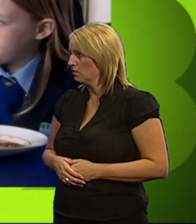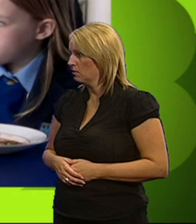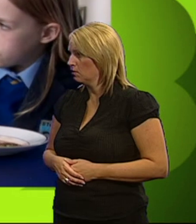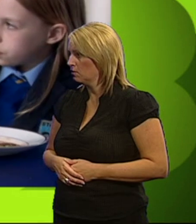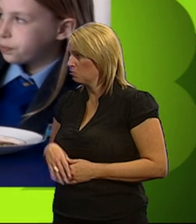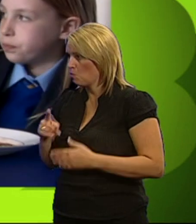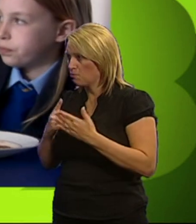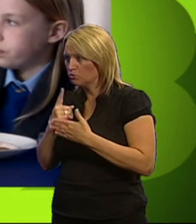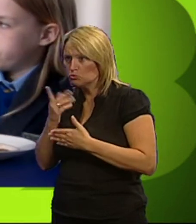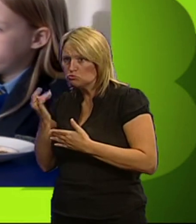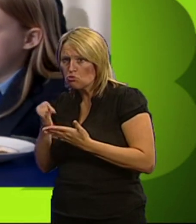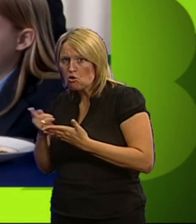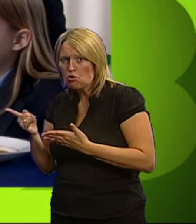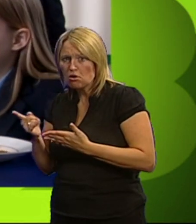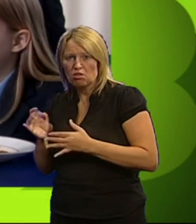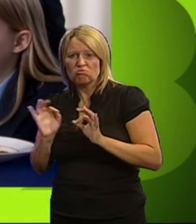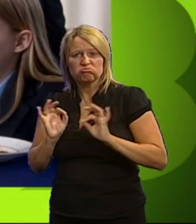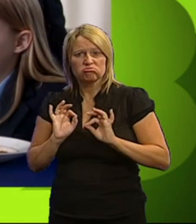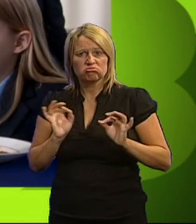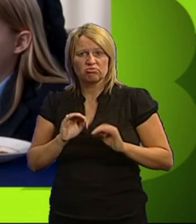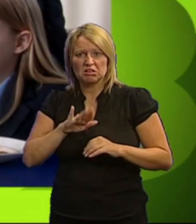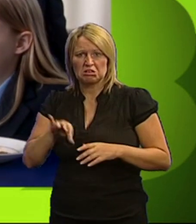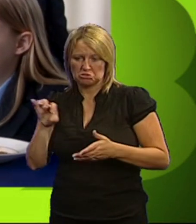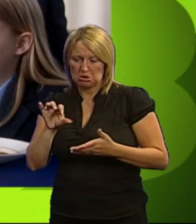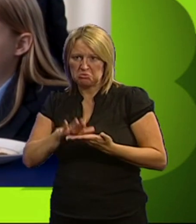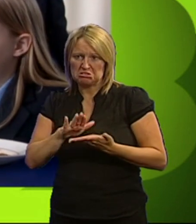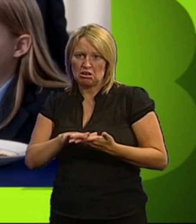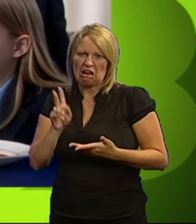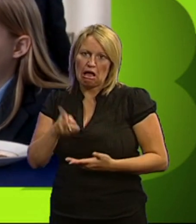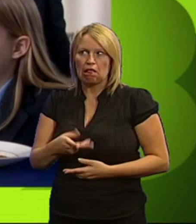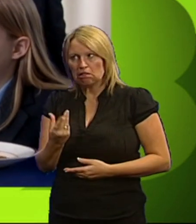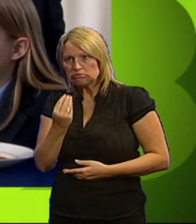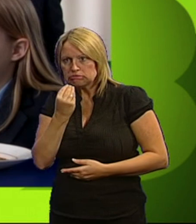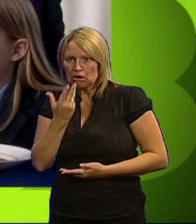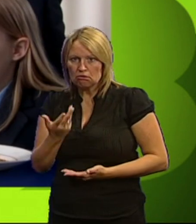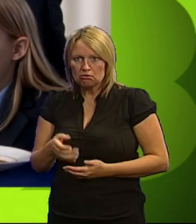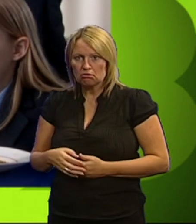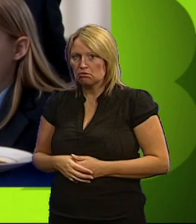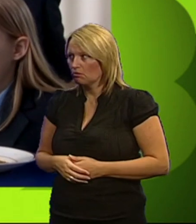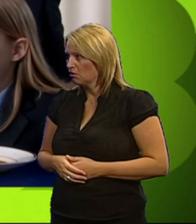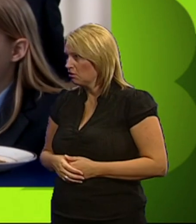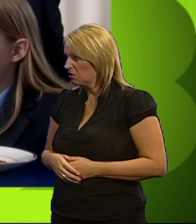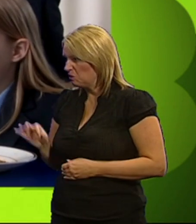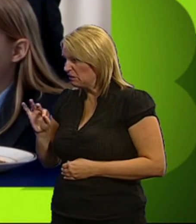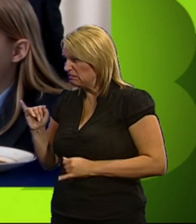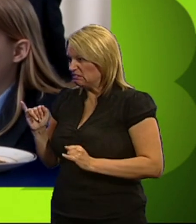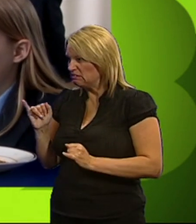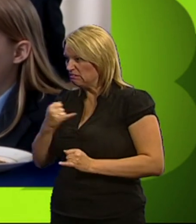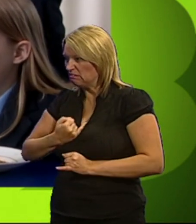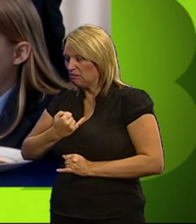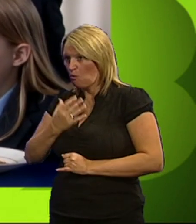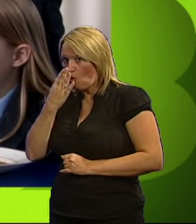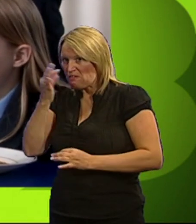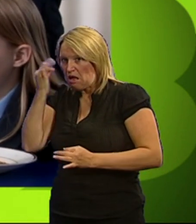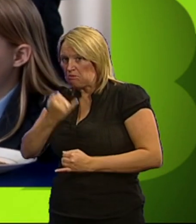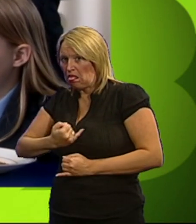What's up with you? Nothing's up, apart from ketchup sandwiches again. So no twinges of guilt about the